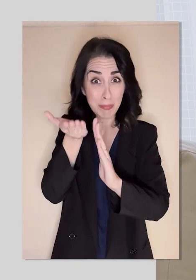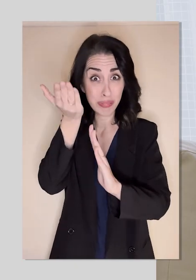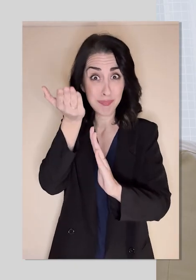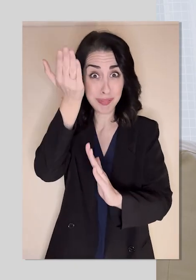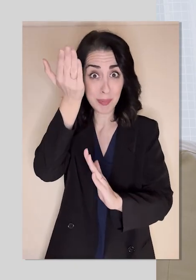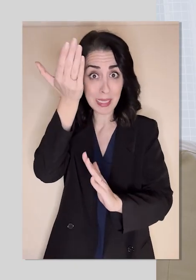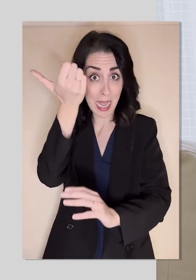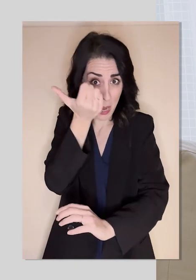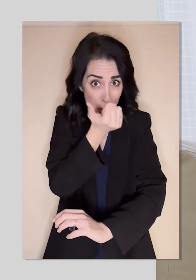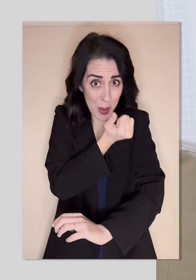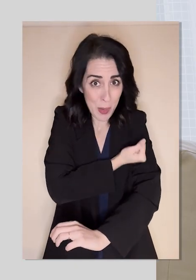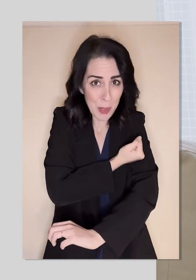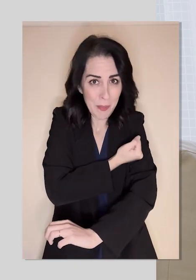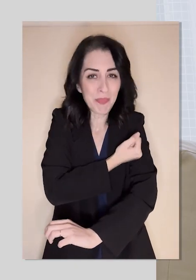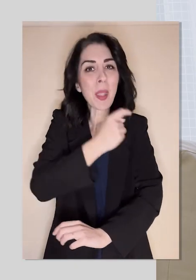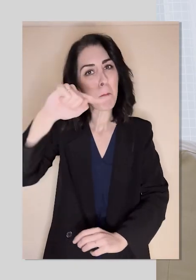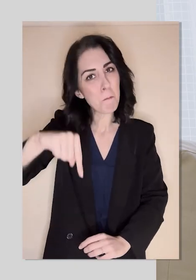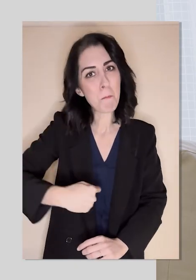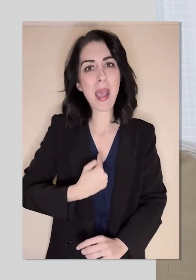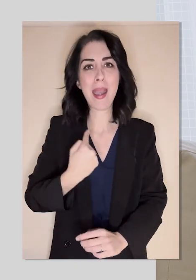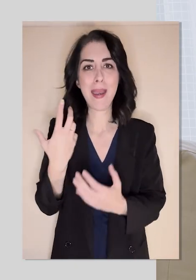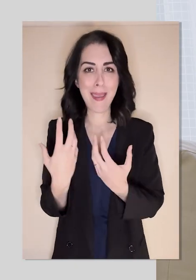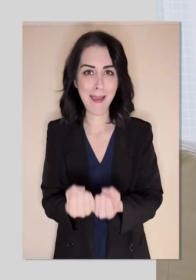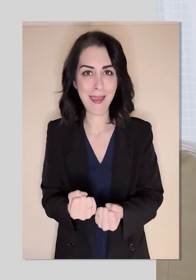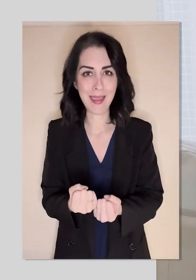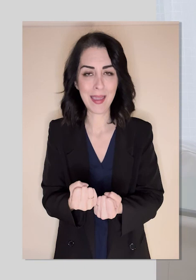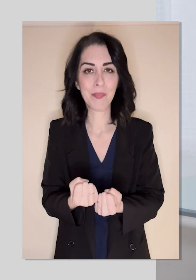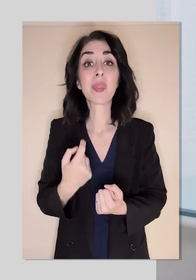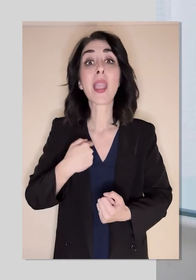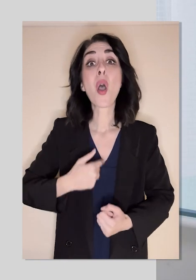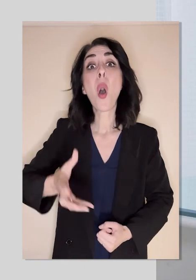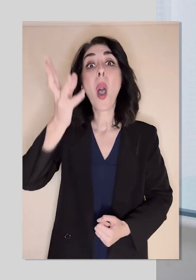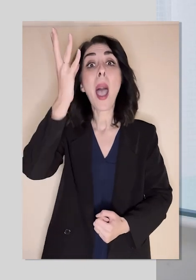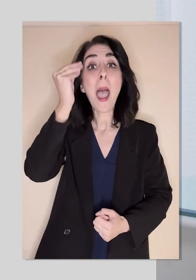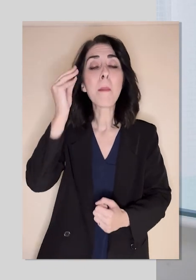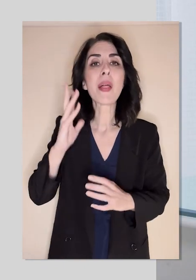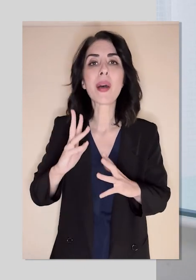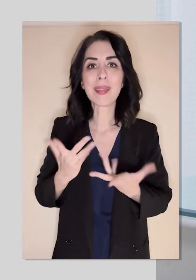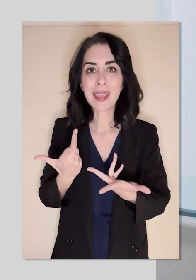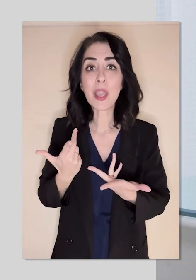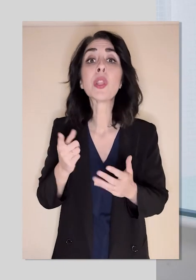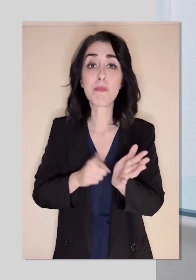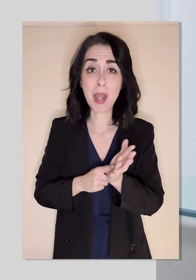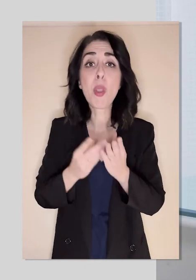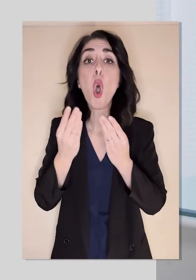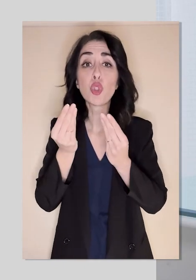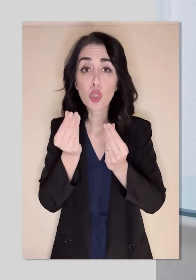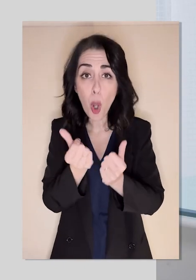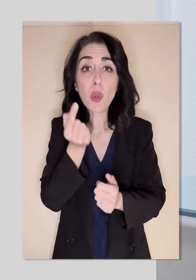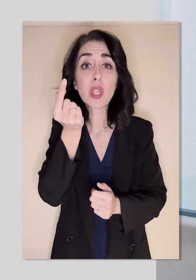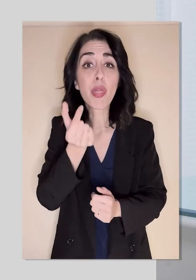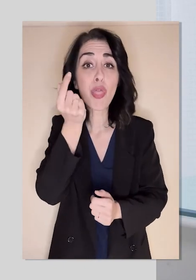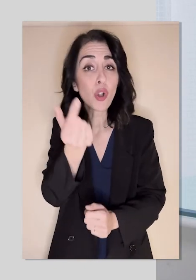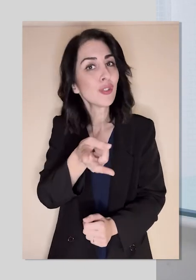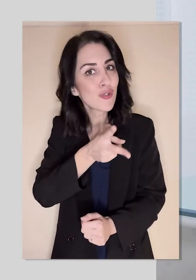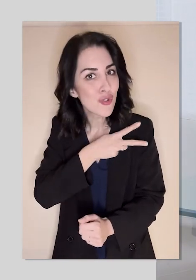right dose and the right way of administering it. Okay, so thank you for sharing your great experience